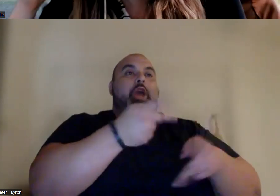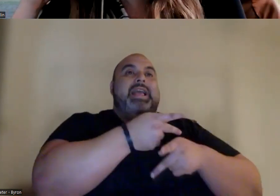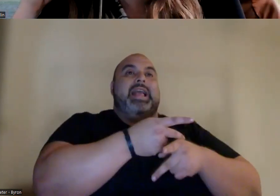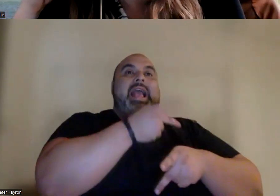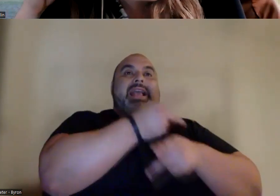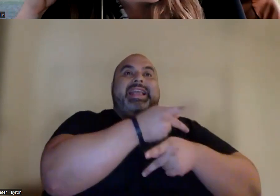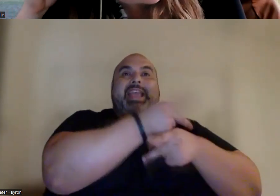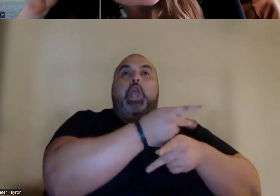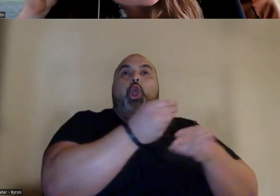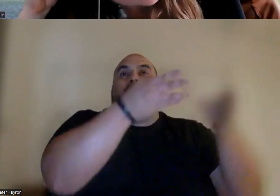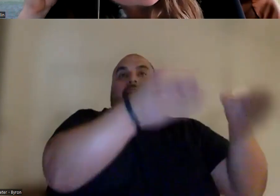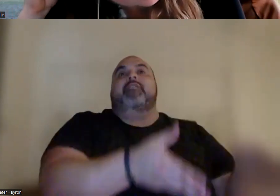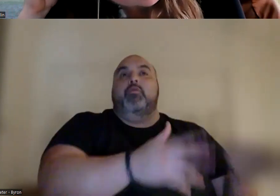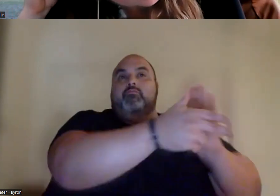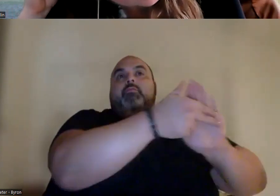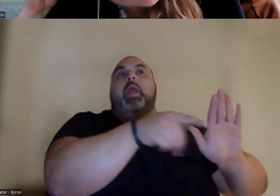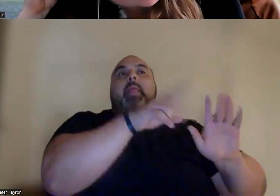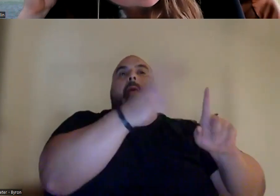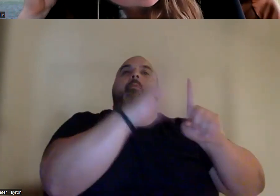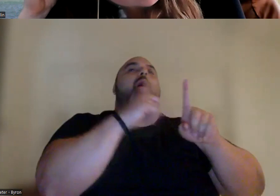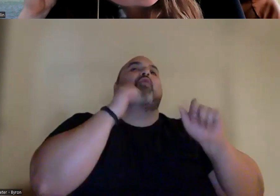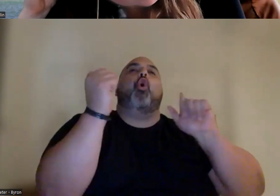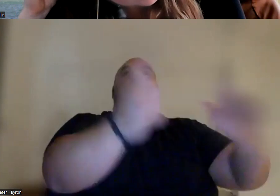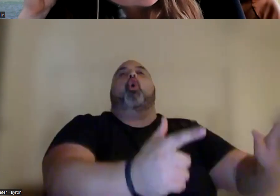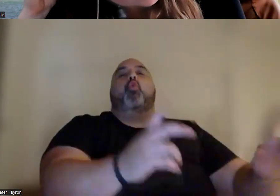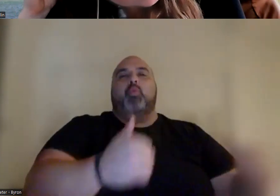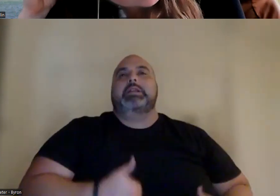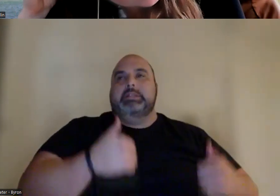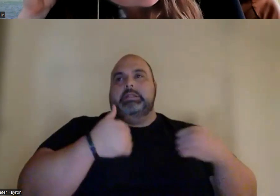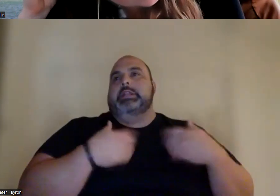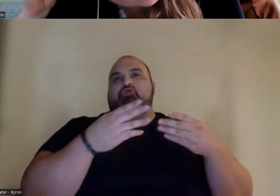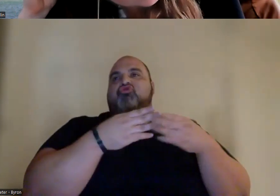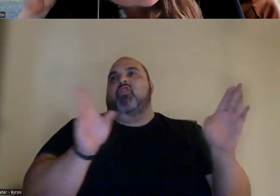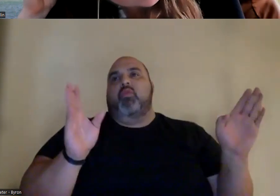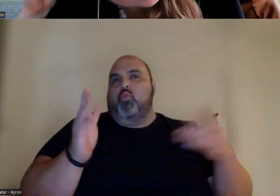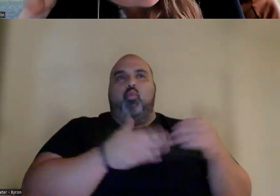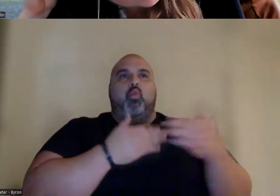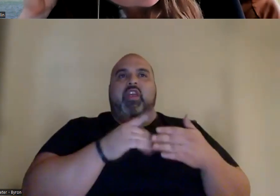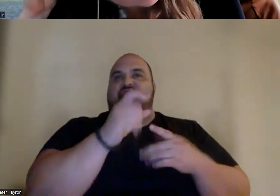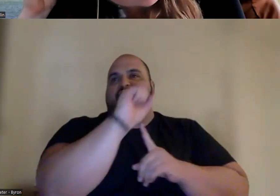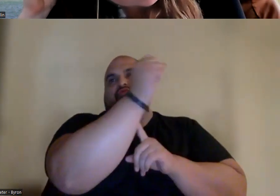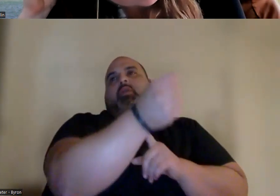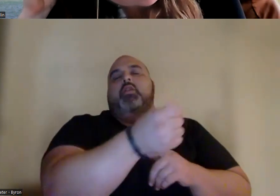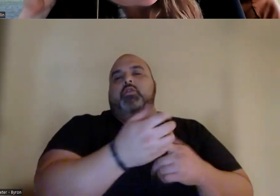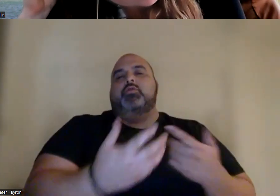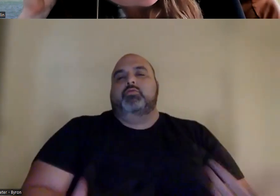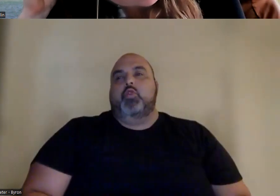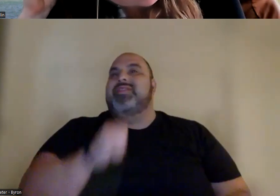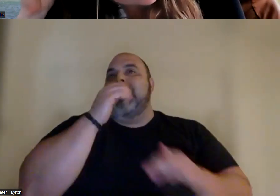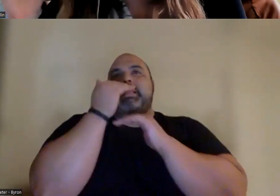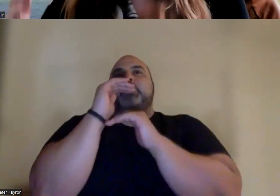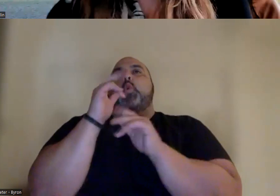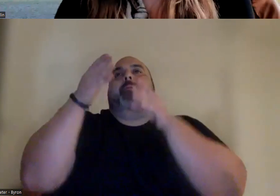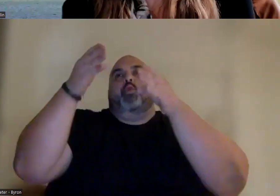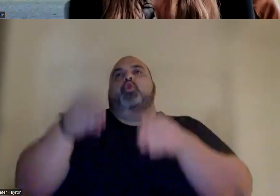then that would apply for all residents, whatever, and generally whatever their condition. And so it wouldn't be limited just to persons that are